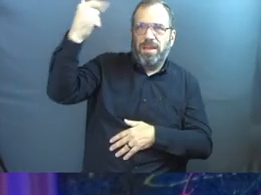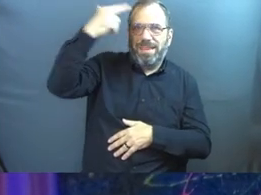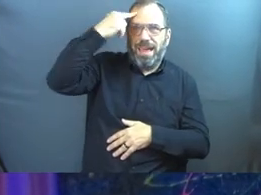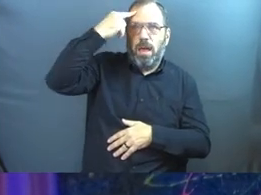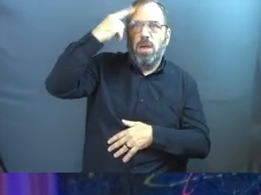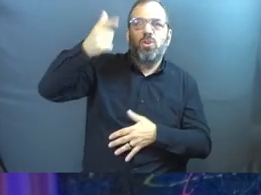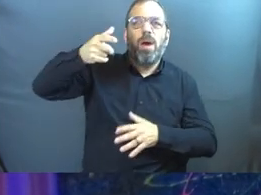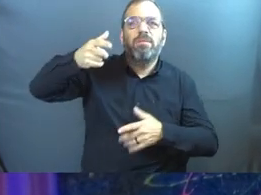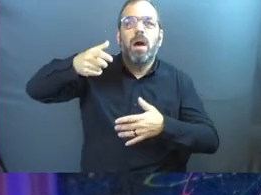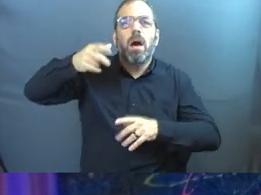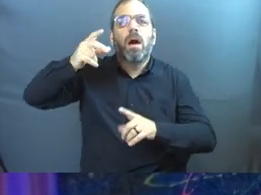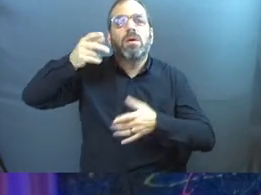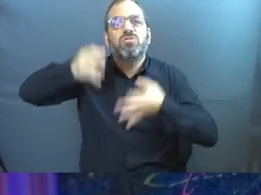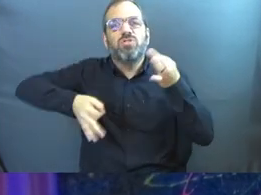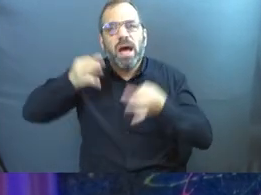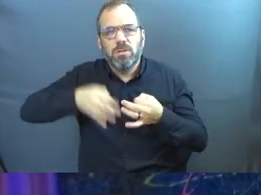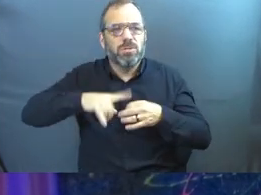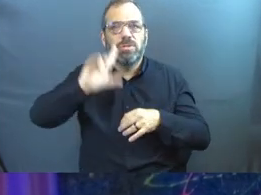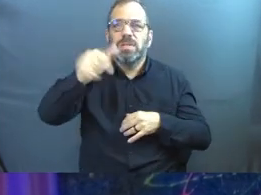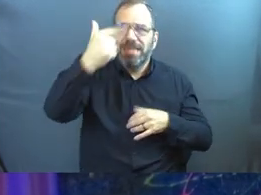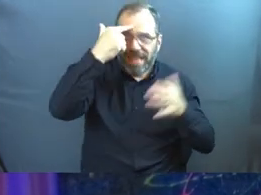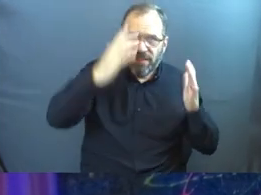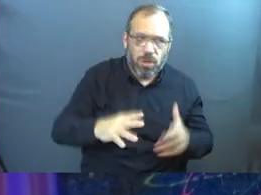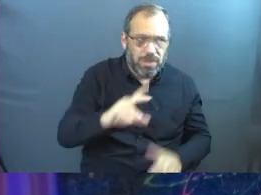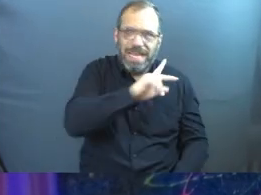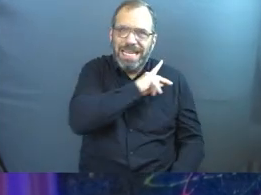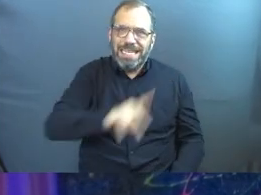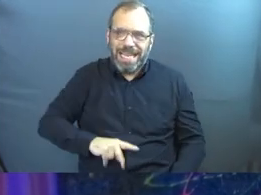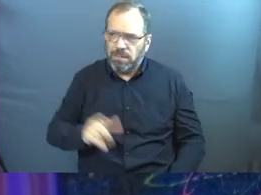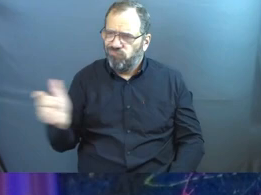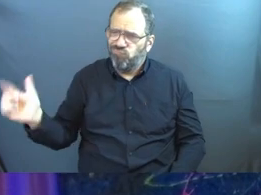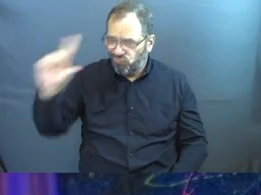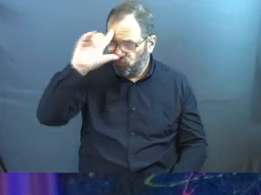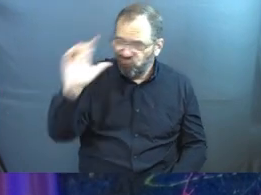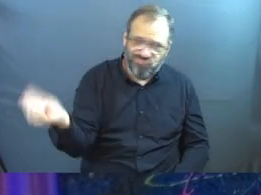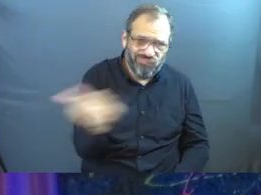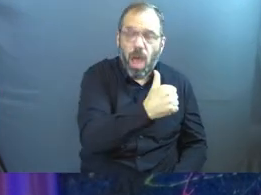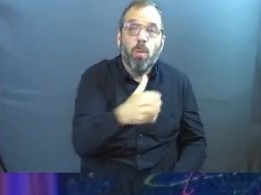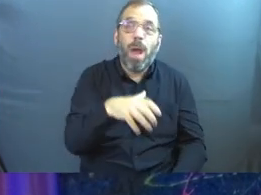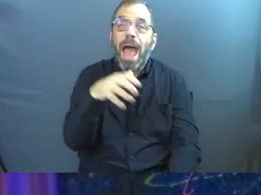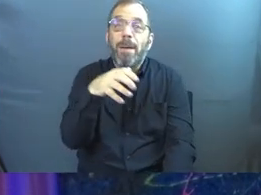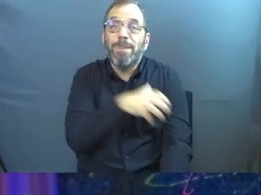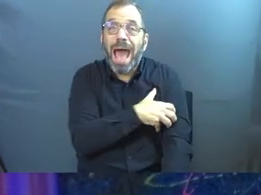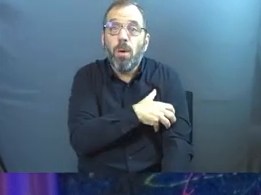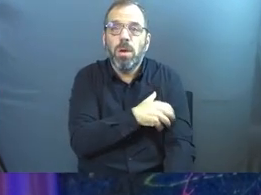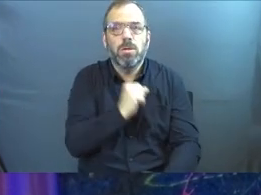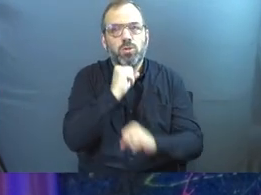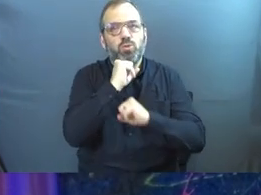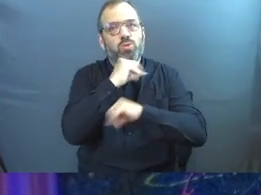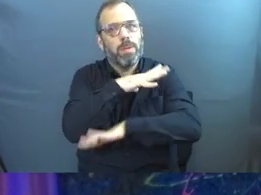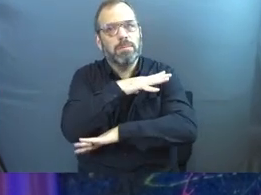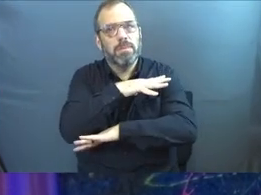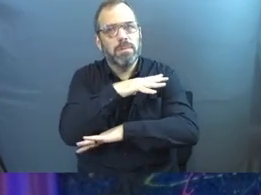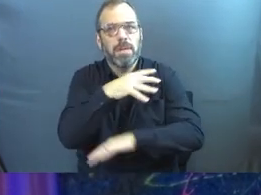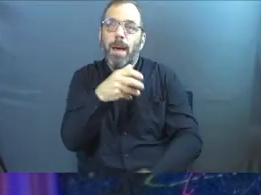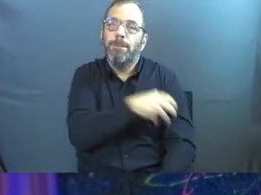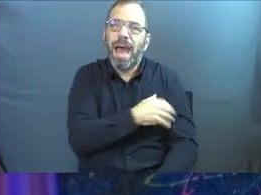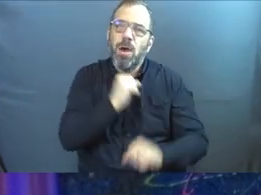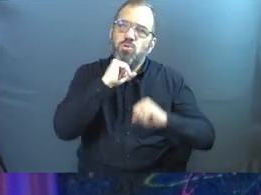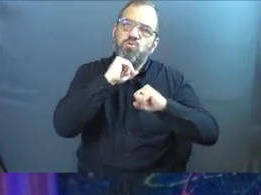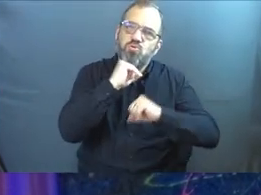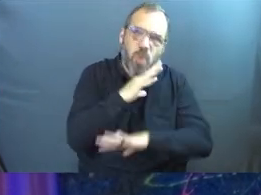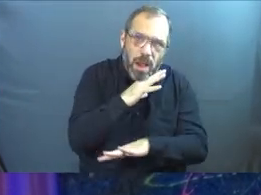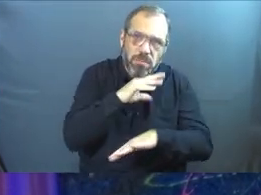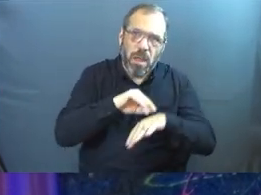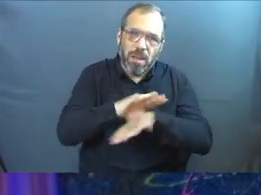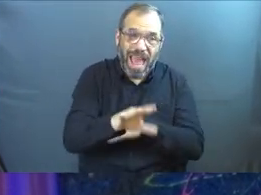of a sudden, you've got judges, and you've got governors, and you've got kings who do exactly what they want because power corrupts. That's right. Power